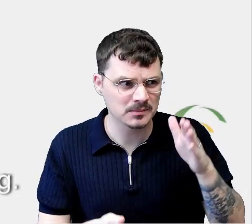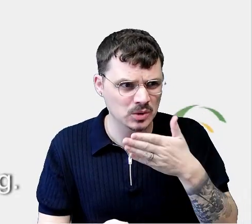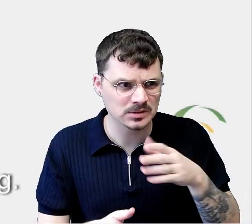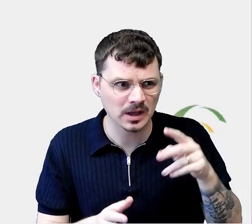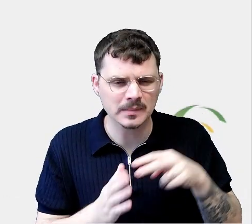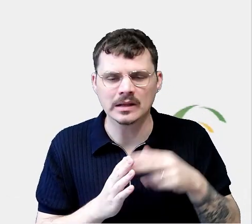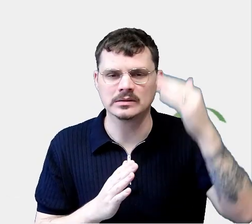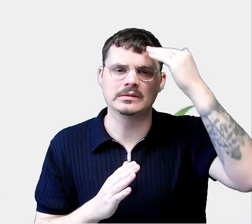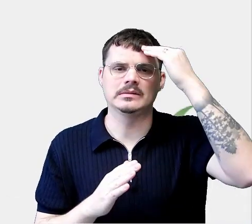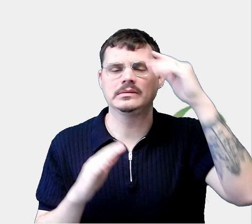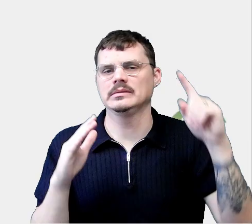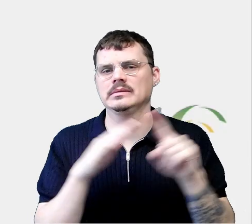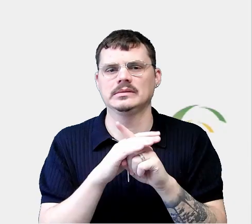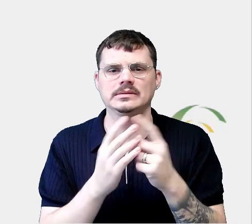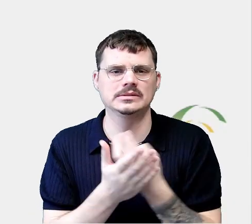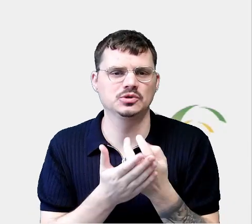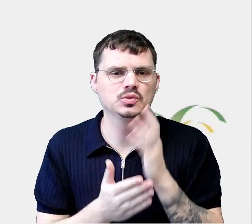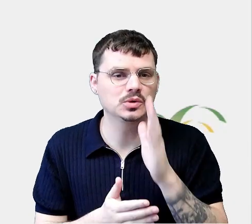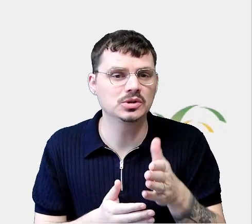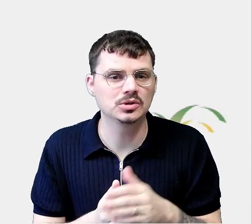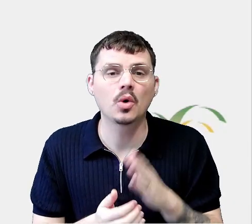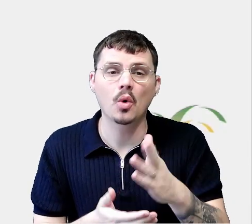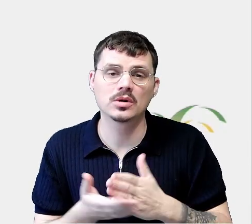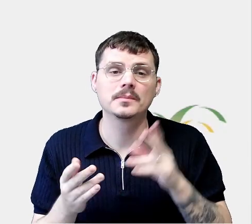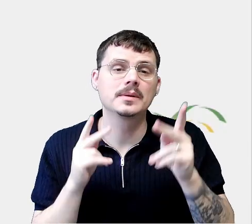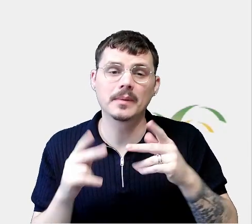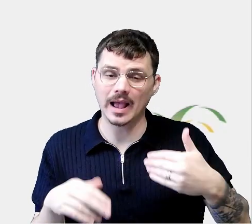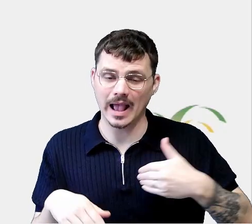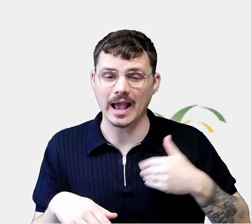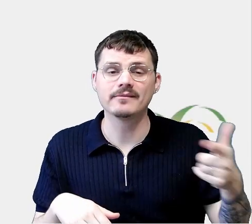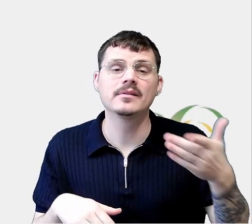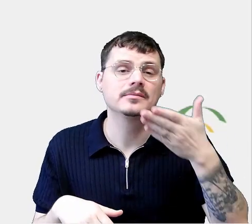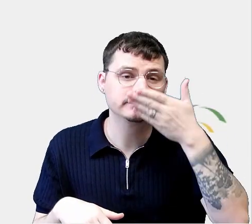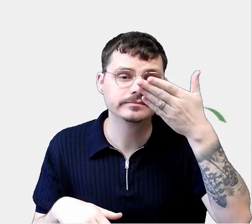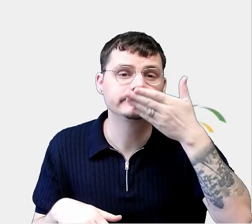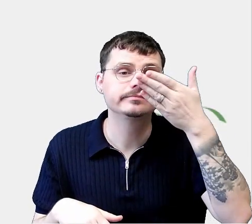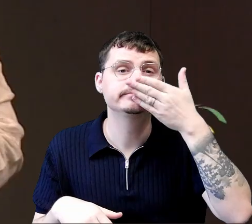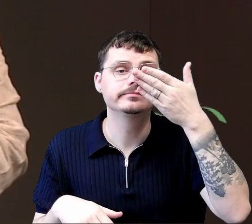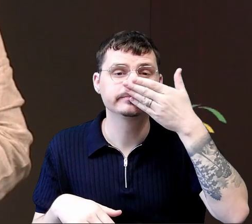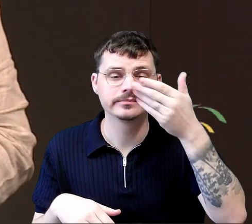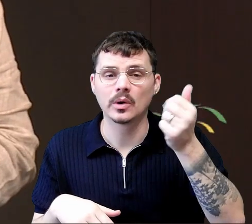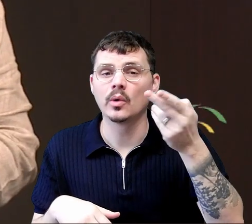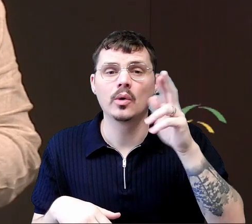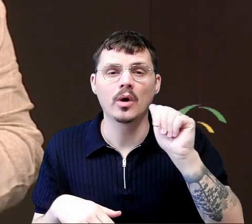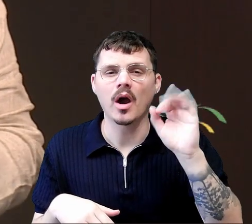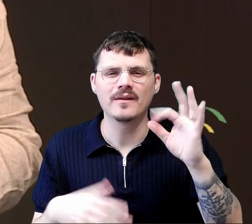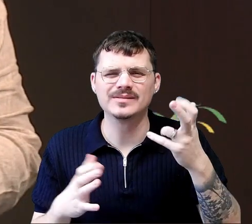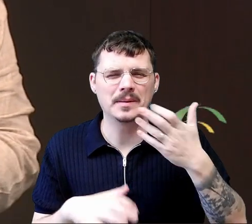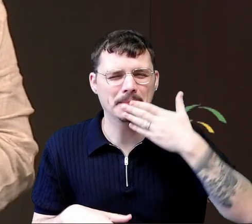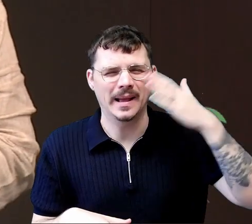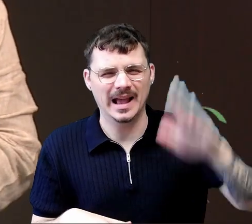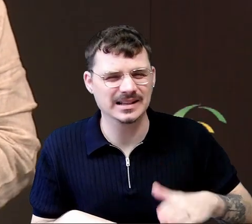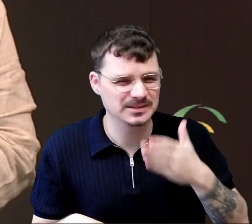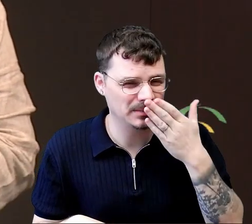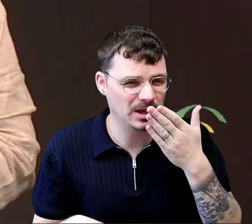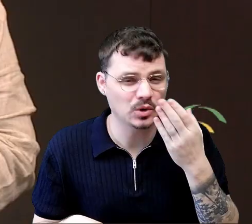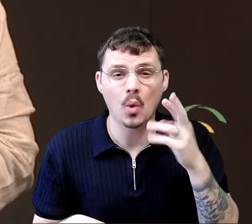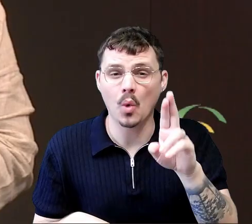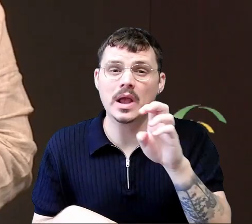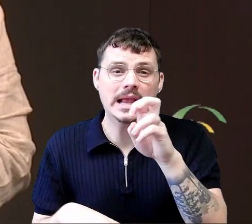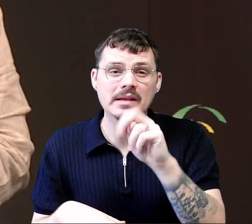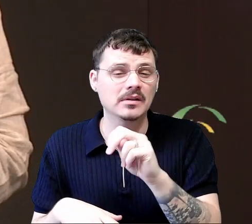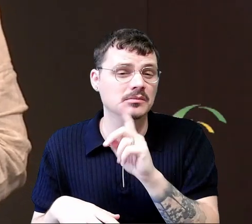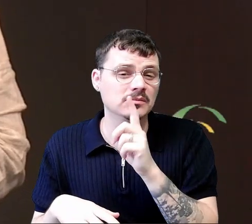seizure's coming. Some people will have olfactory auras of nasty smells or even